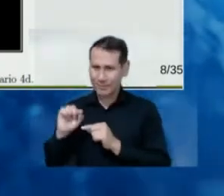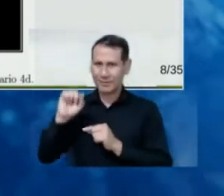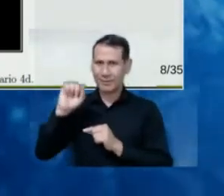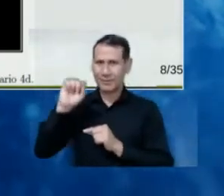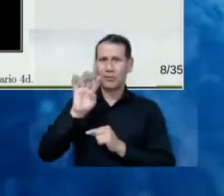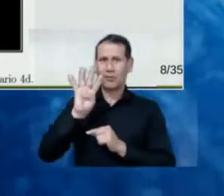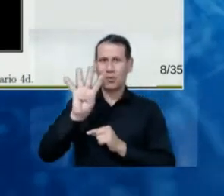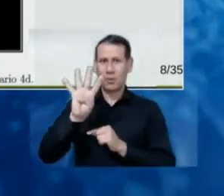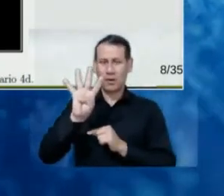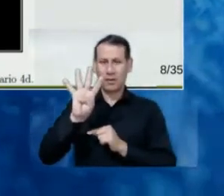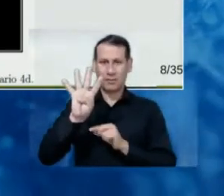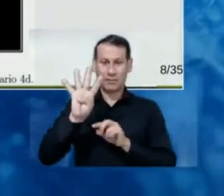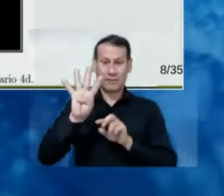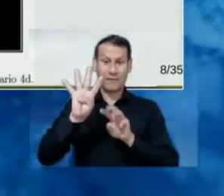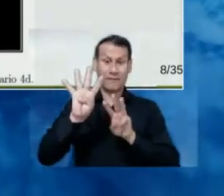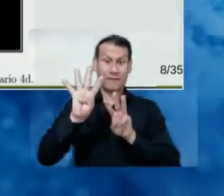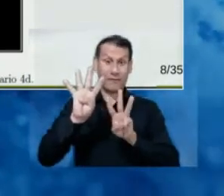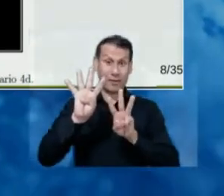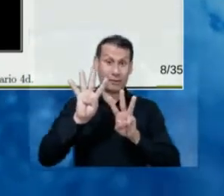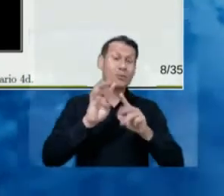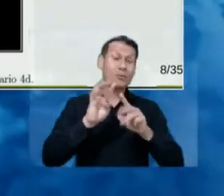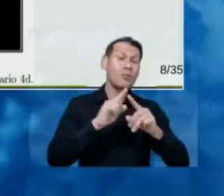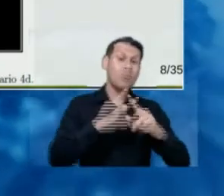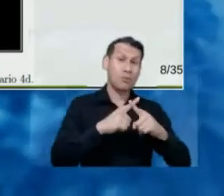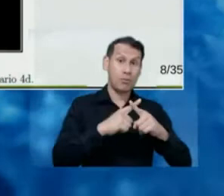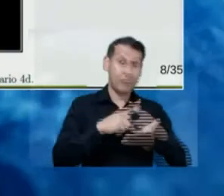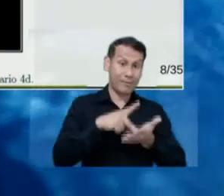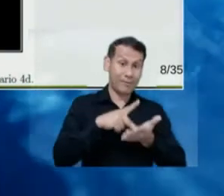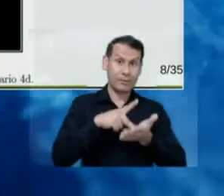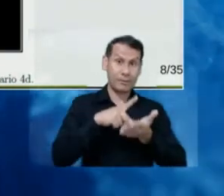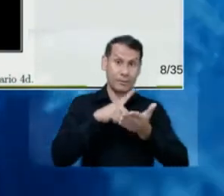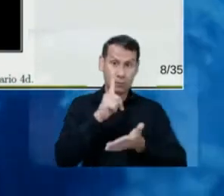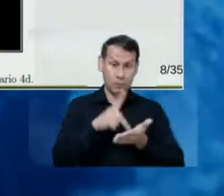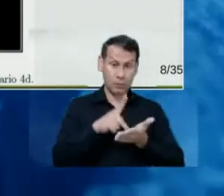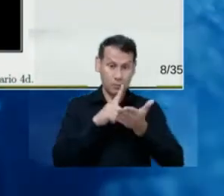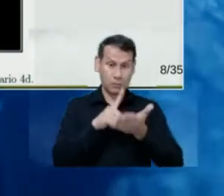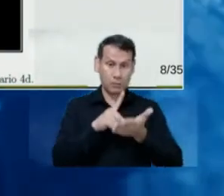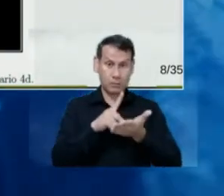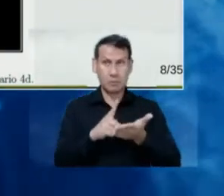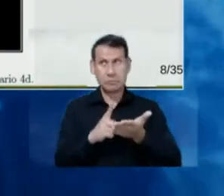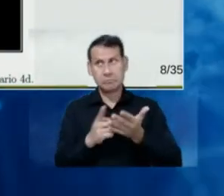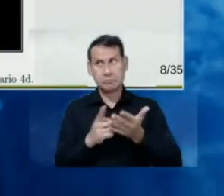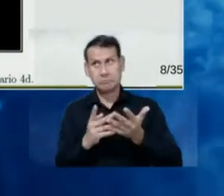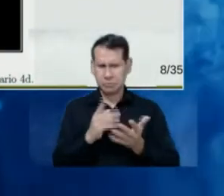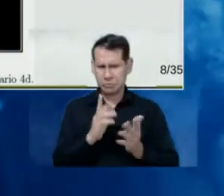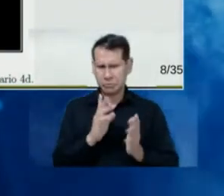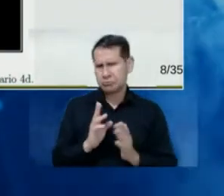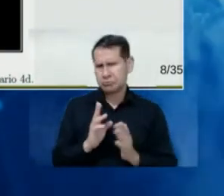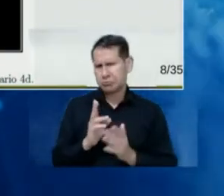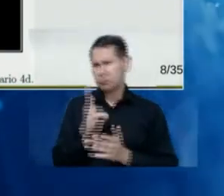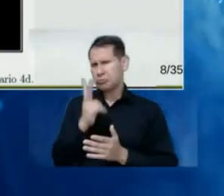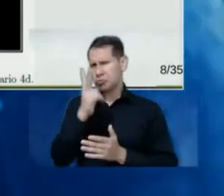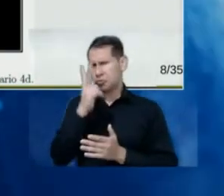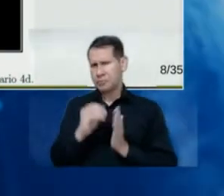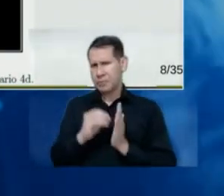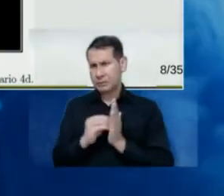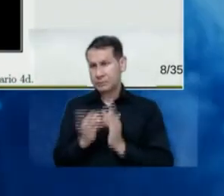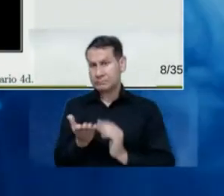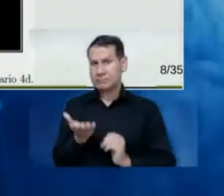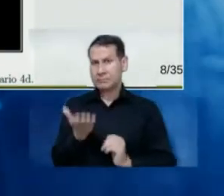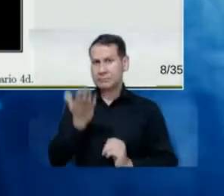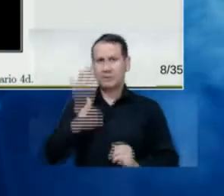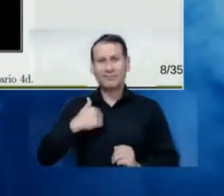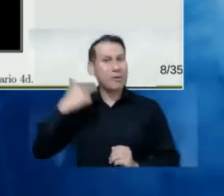per kilogram, and actually is actually double of what the restriction would have for this area of the body. And let's just say that